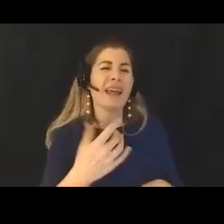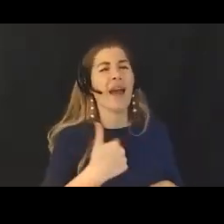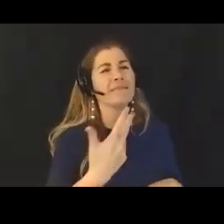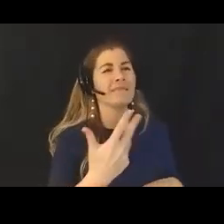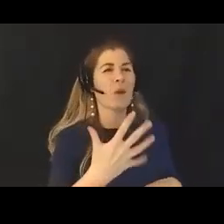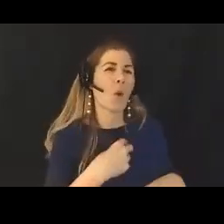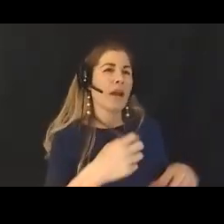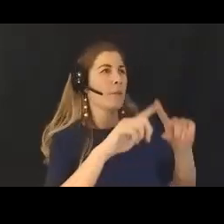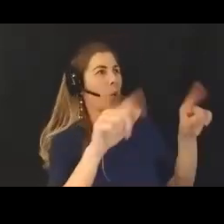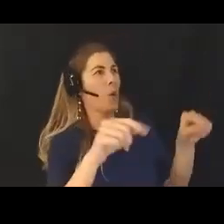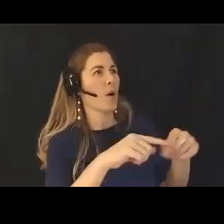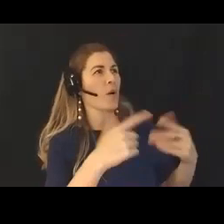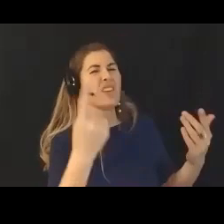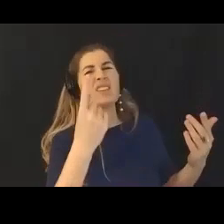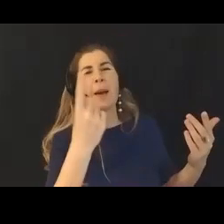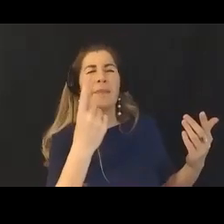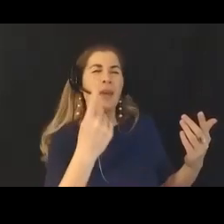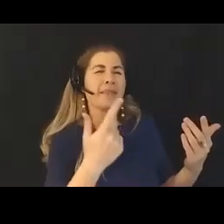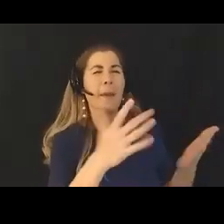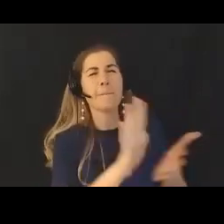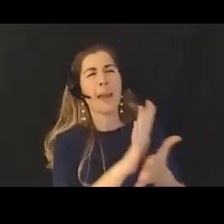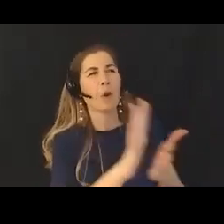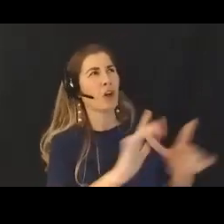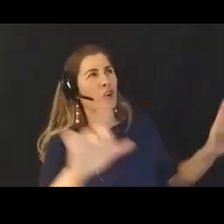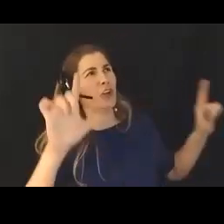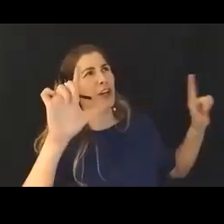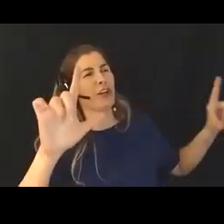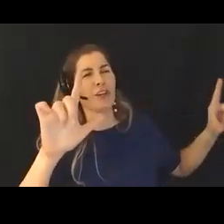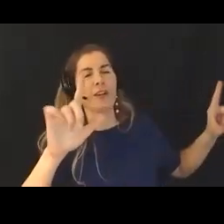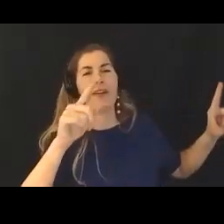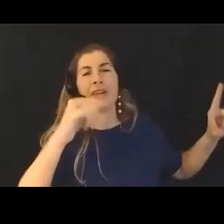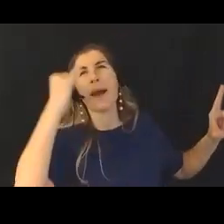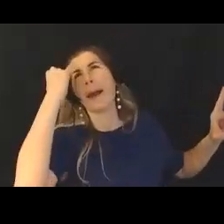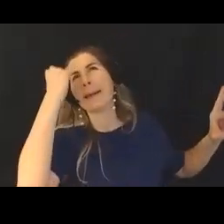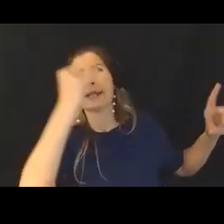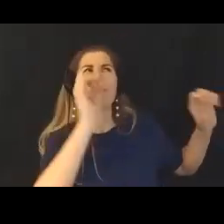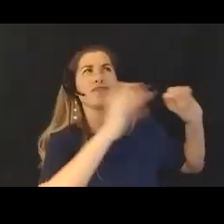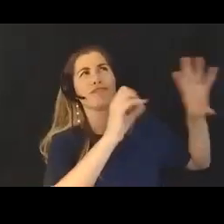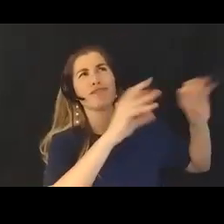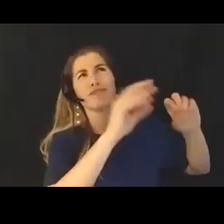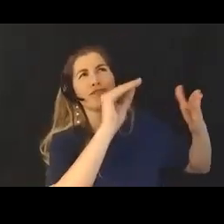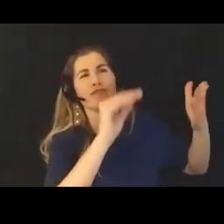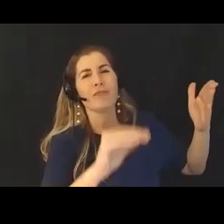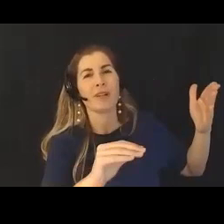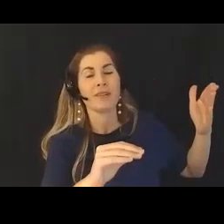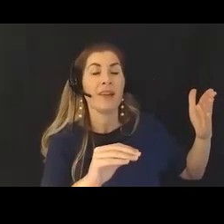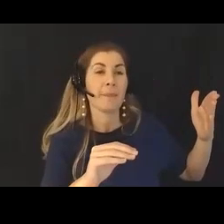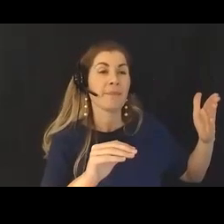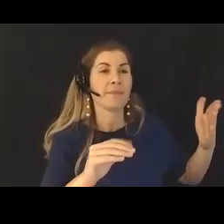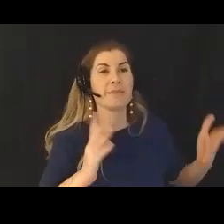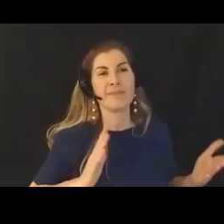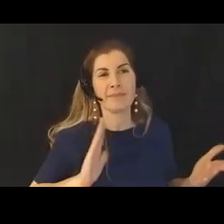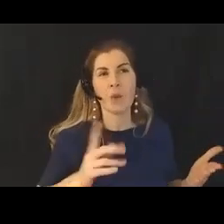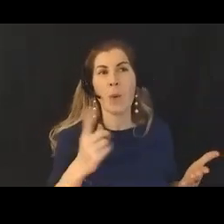smart board, poster paper, butcher paper up on the wall just to jot down ideas. And one of the things I did in one of my recent